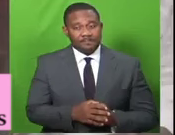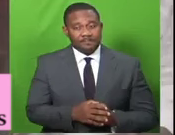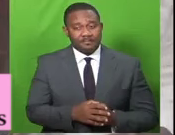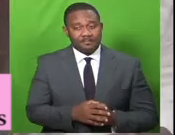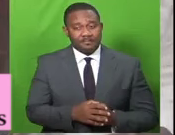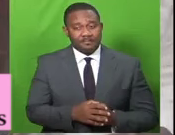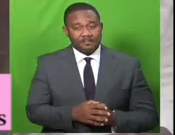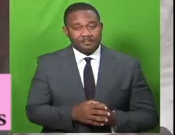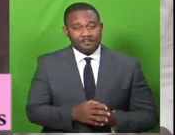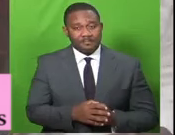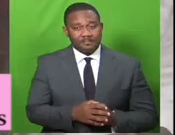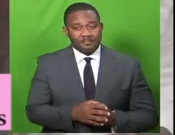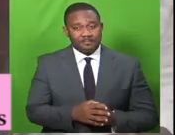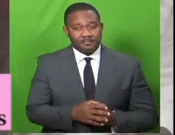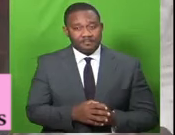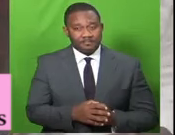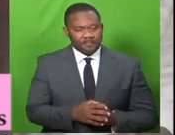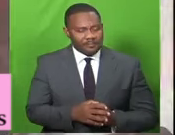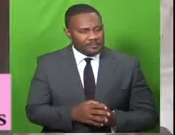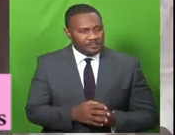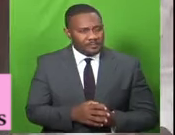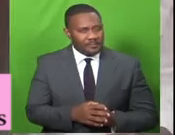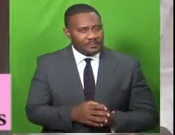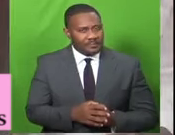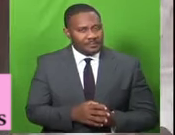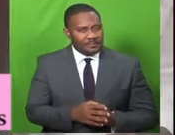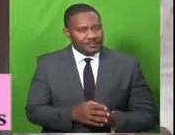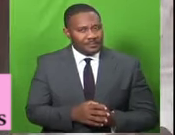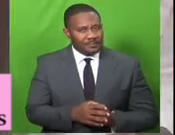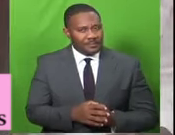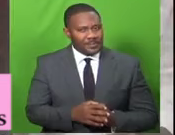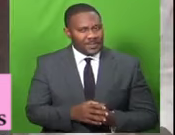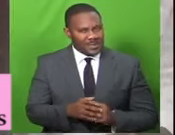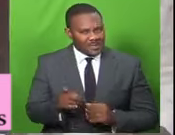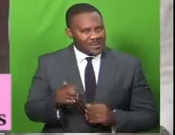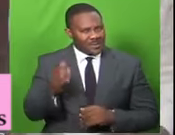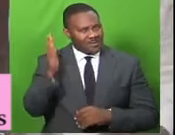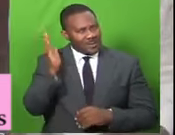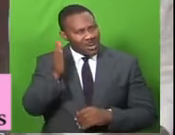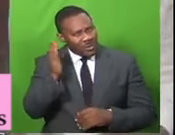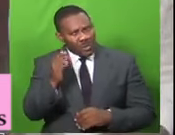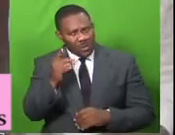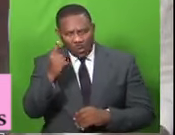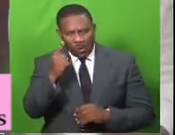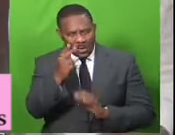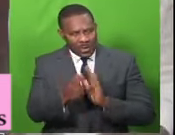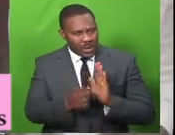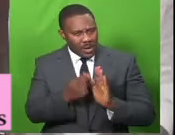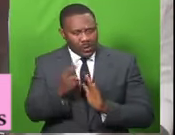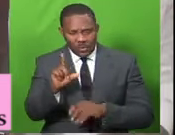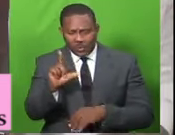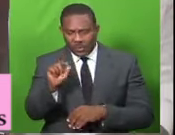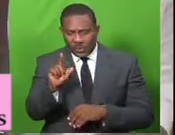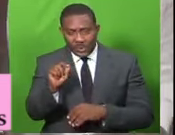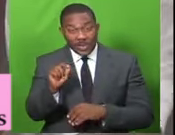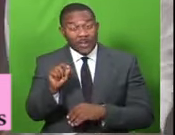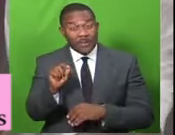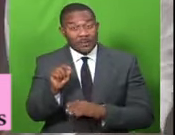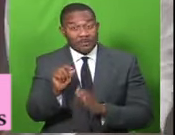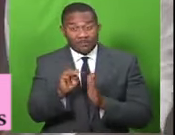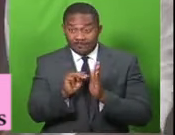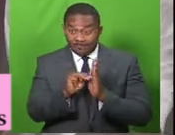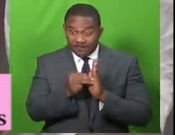who was on his feet for 1 hour, 20 minutes, to